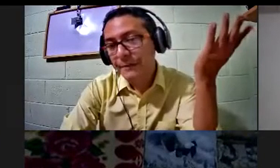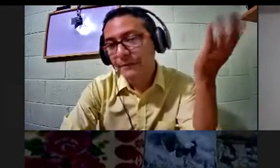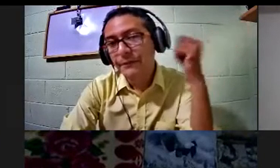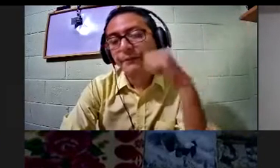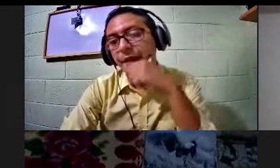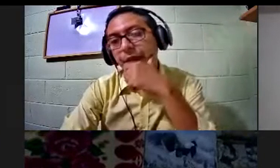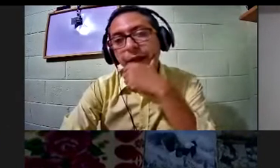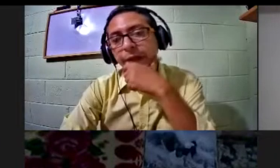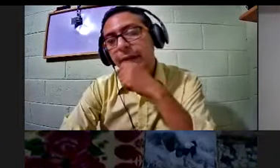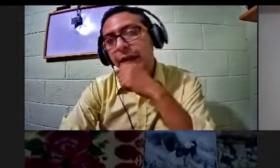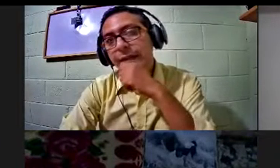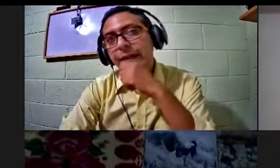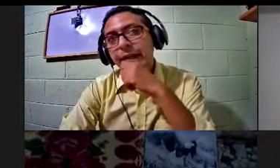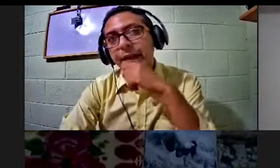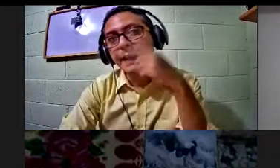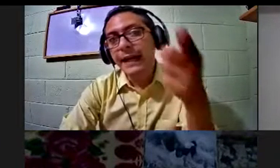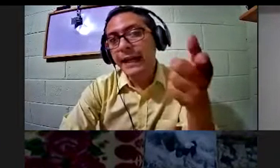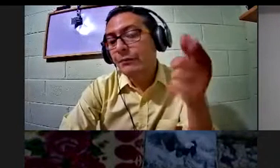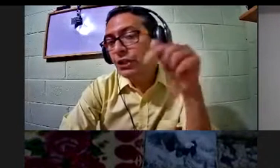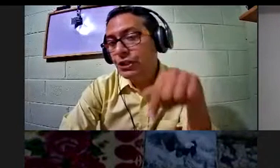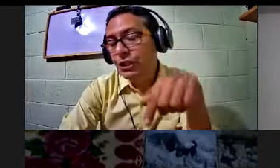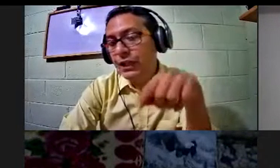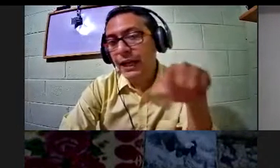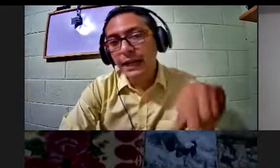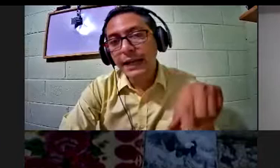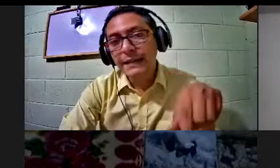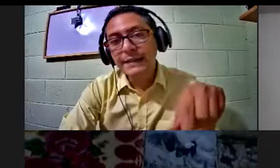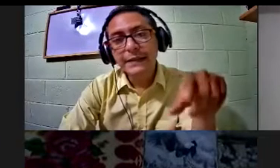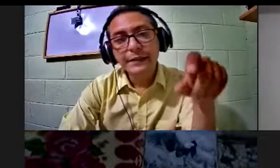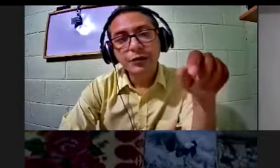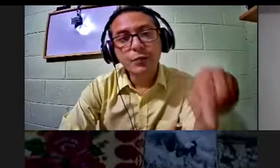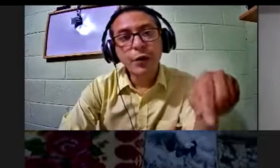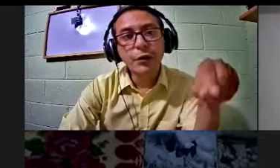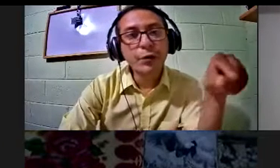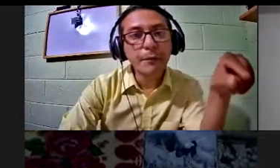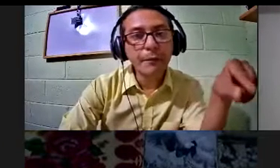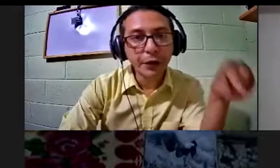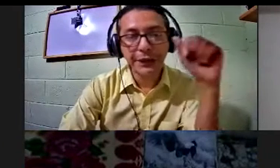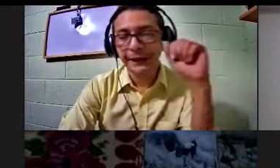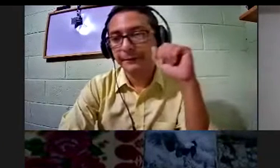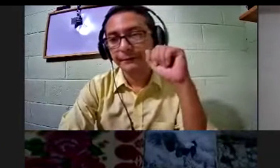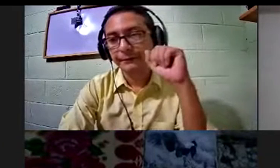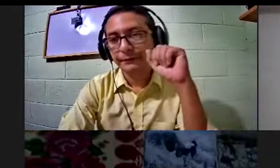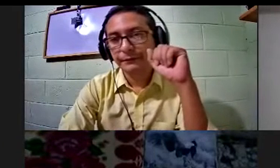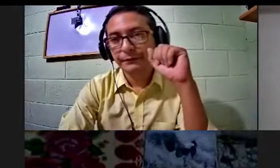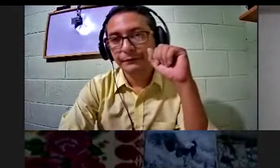see? But I am teaching a class tomorrow morning.